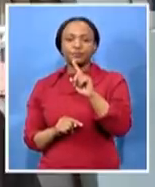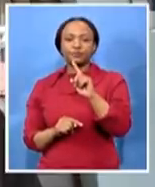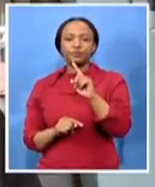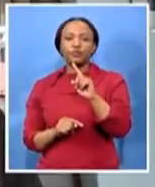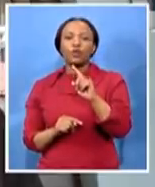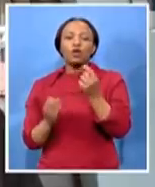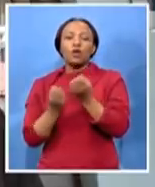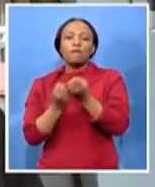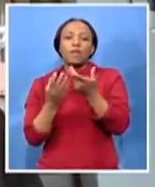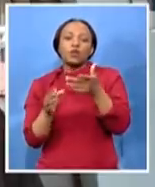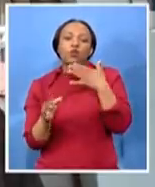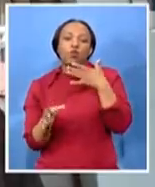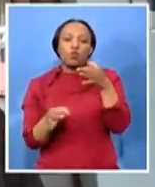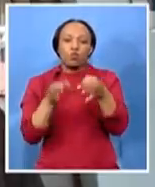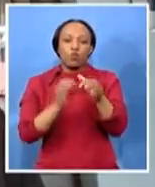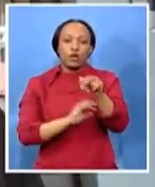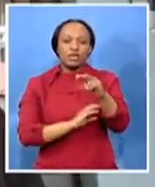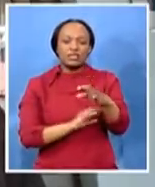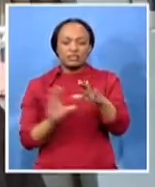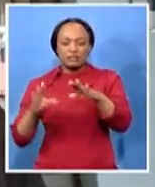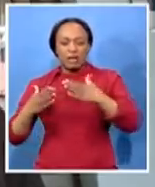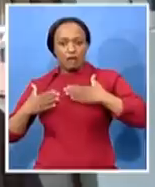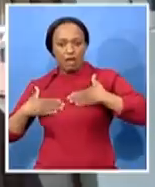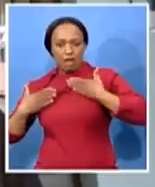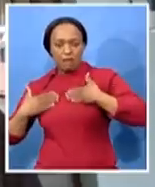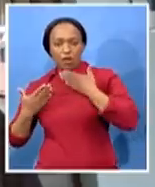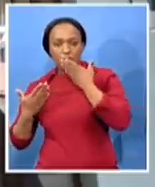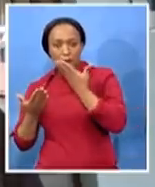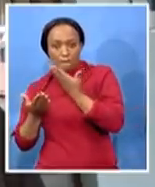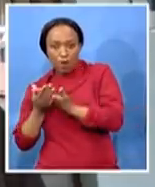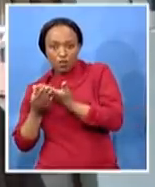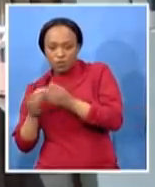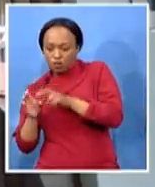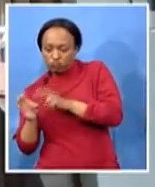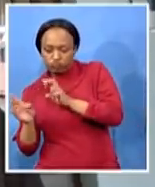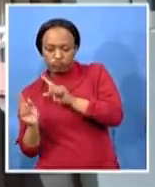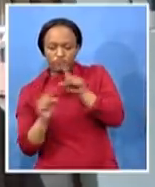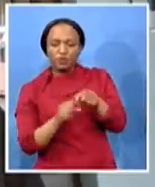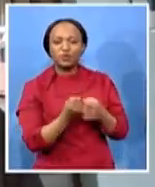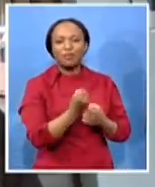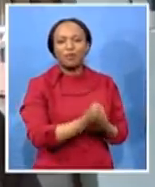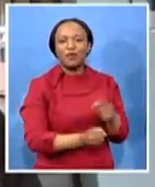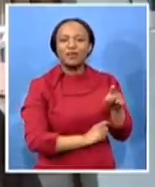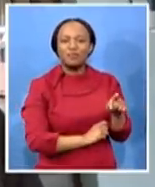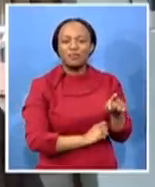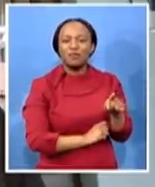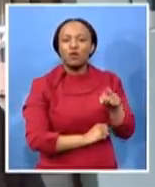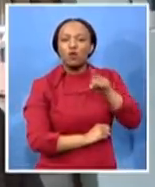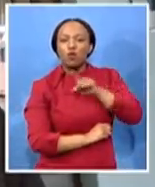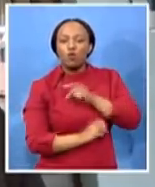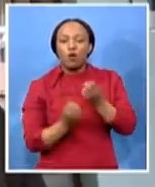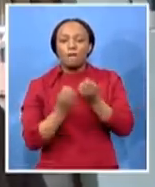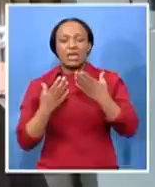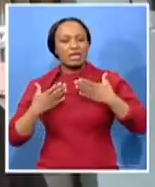unhappy that might want to work with him. And there are equally so many who are unhappy in the DA who